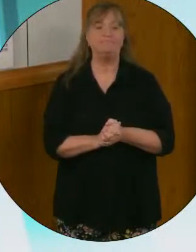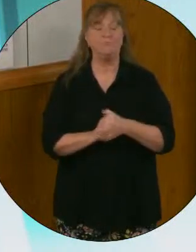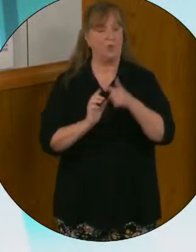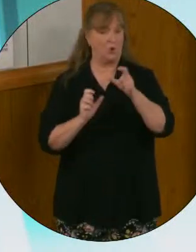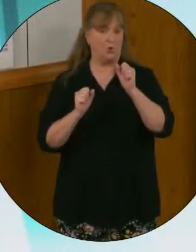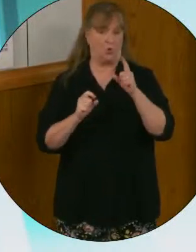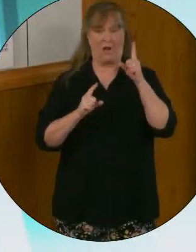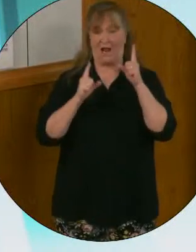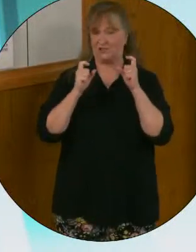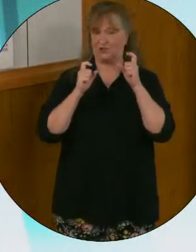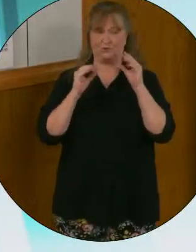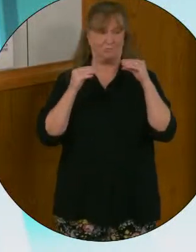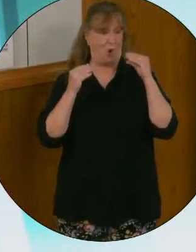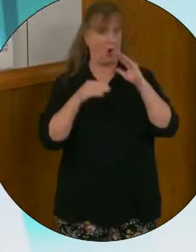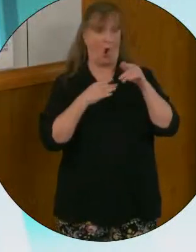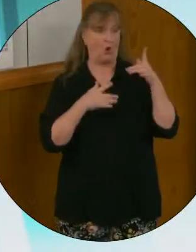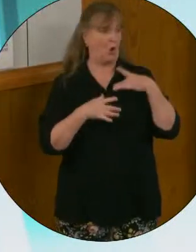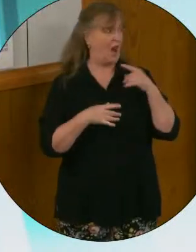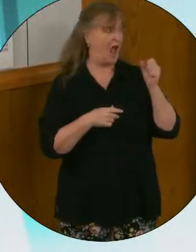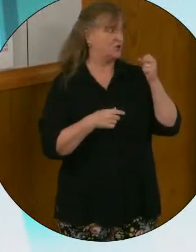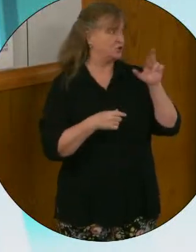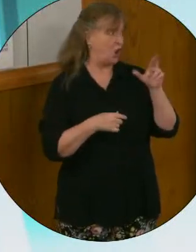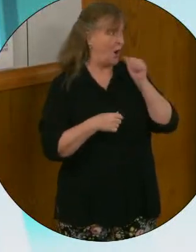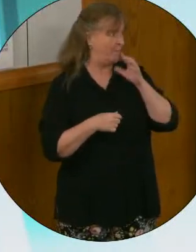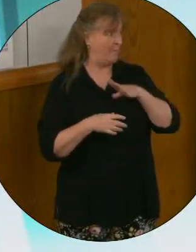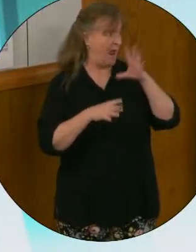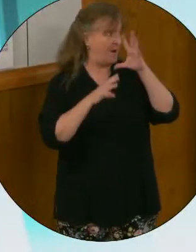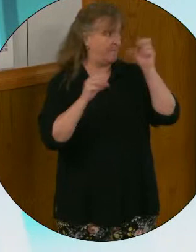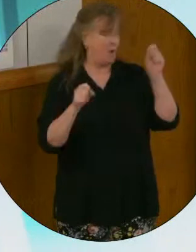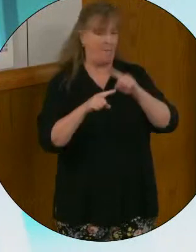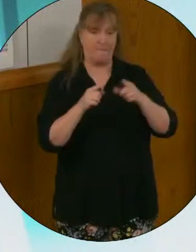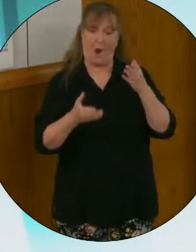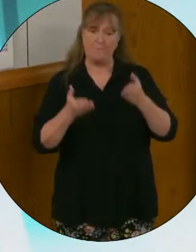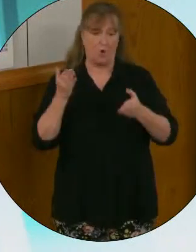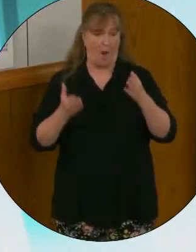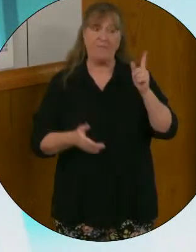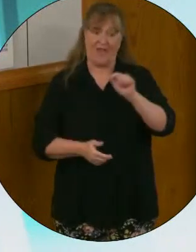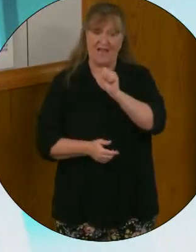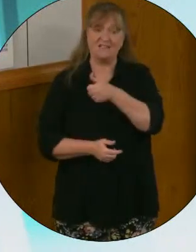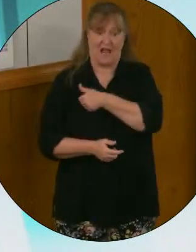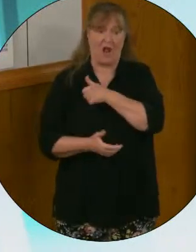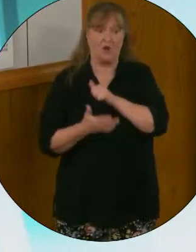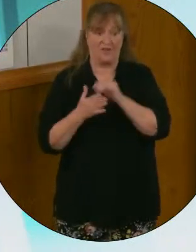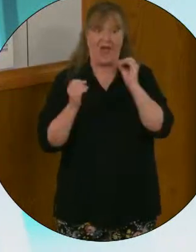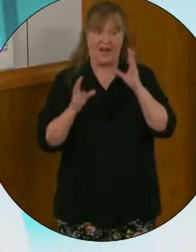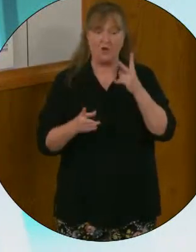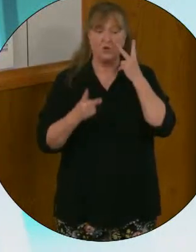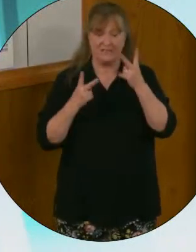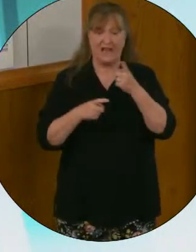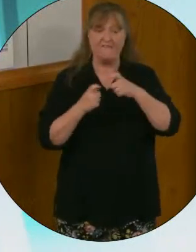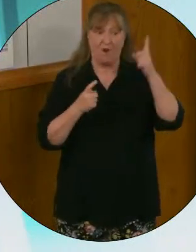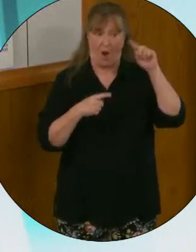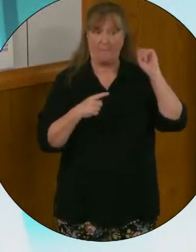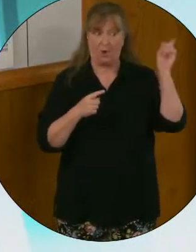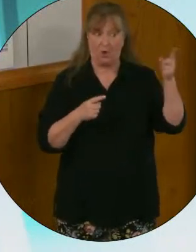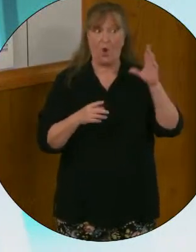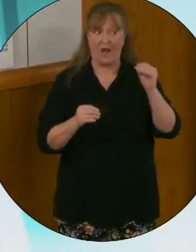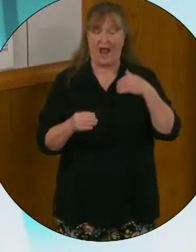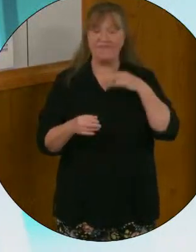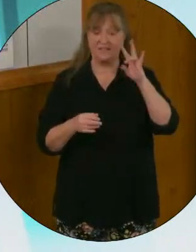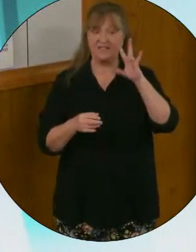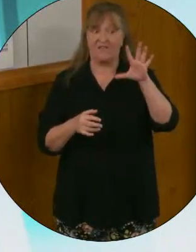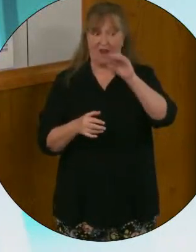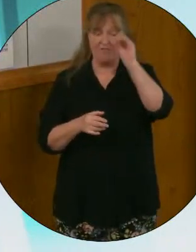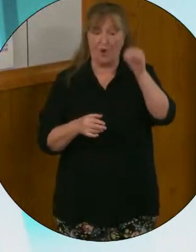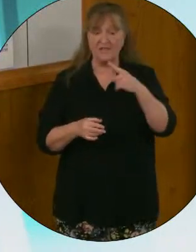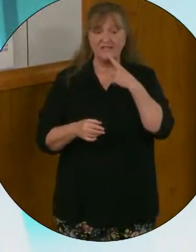at me all you like, sir and Madam President, but perhaps this is the attitude that educators see from you, and have